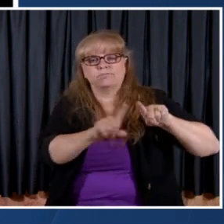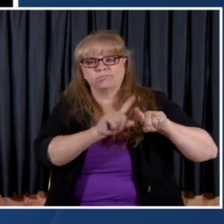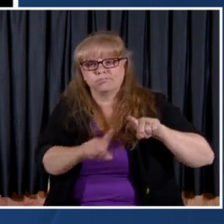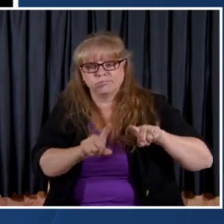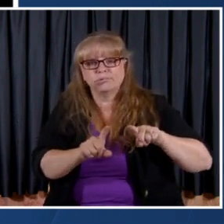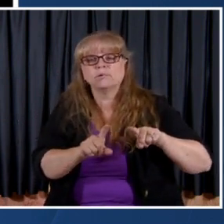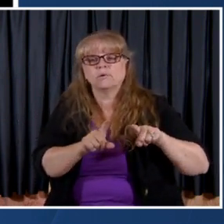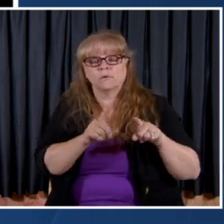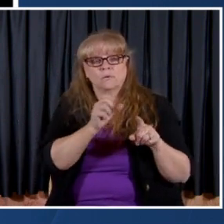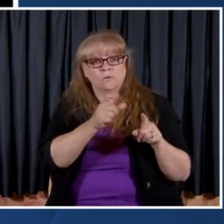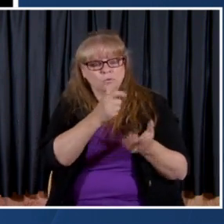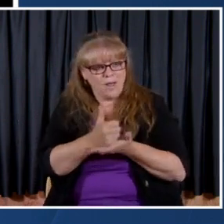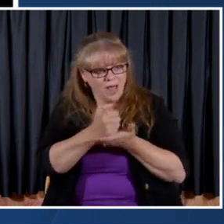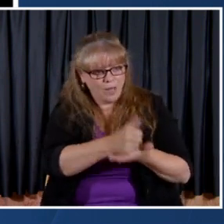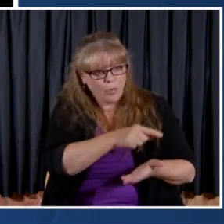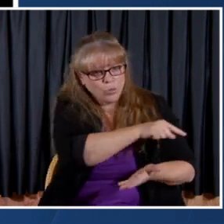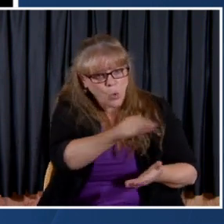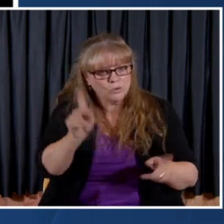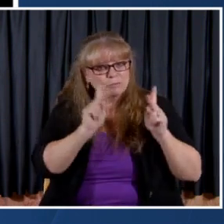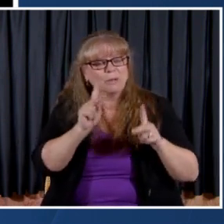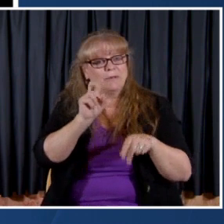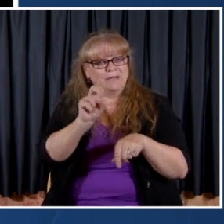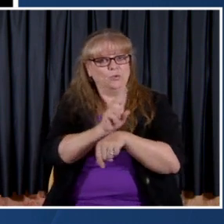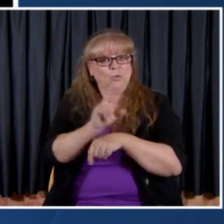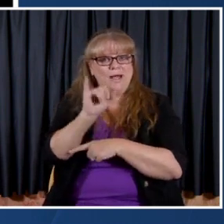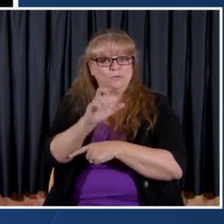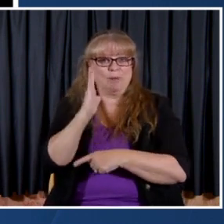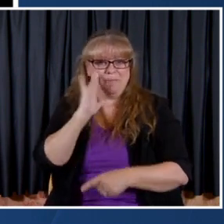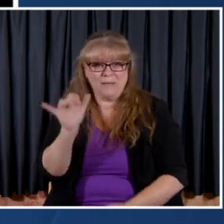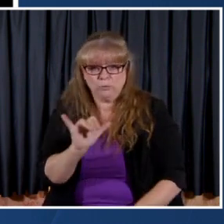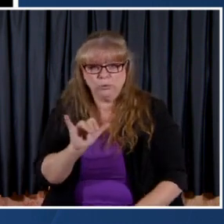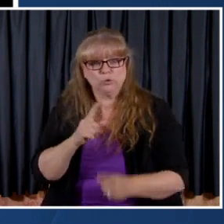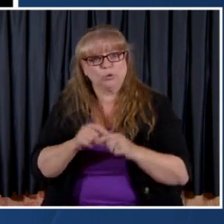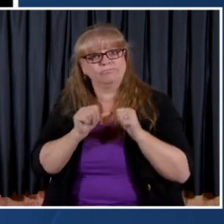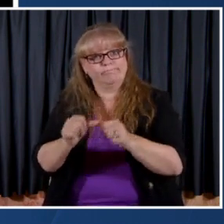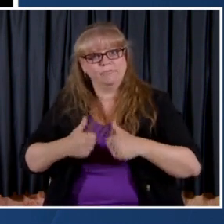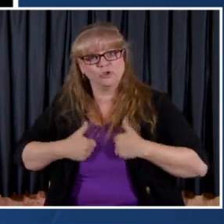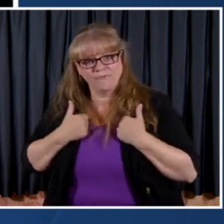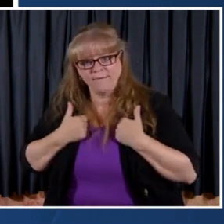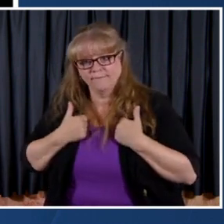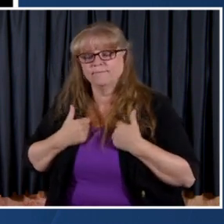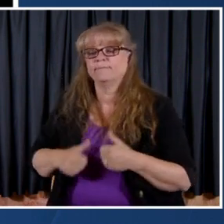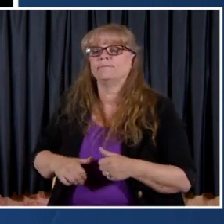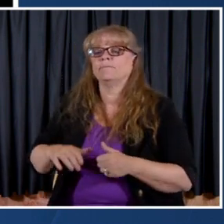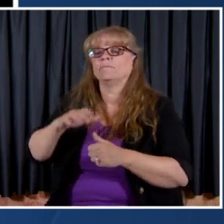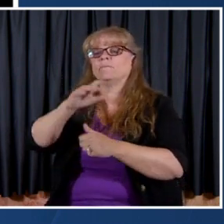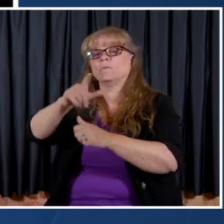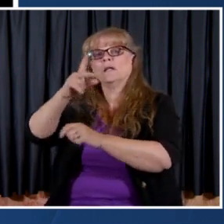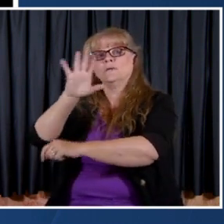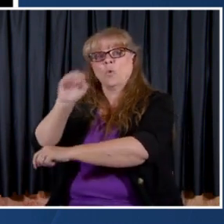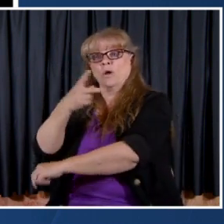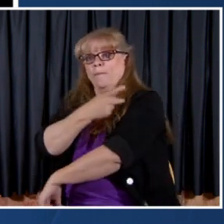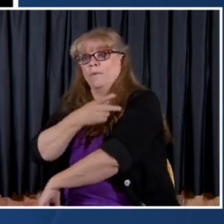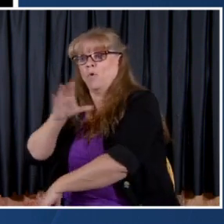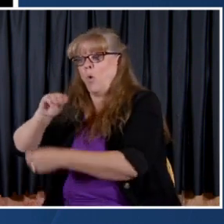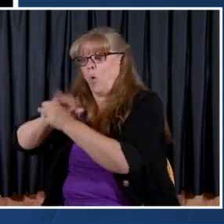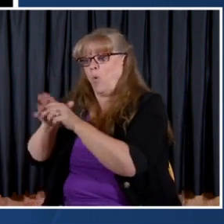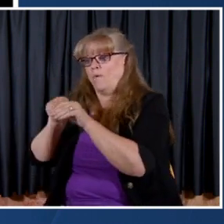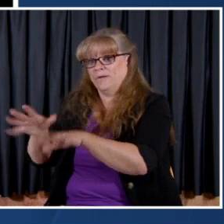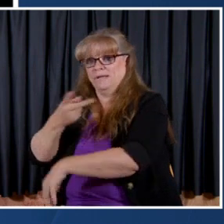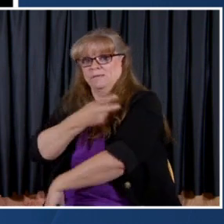will only require oxygen in a bed for a period of several days or even weeks. In some cases, of course, they'll require ventilation,